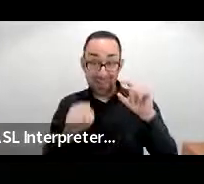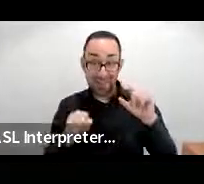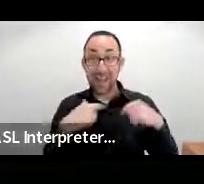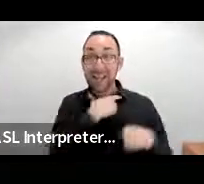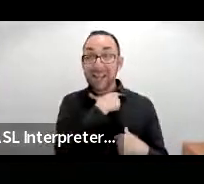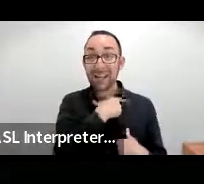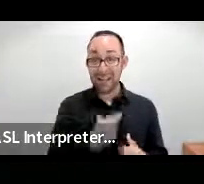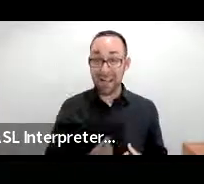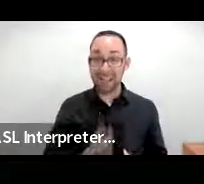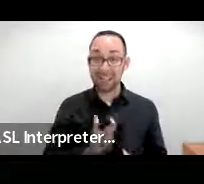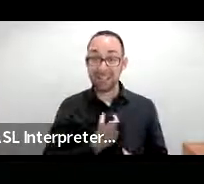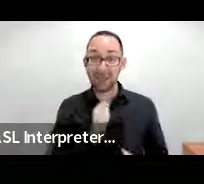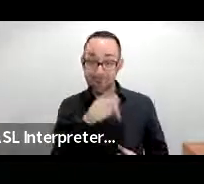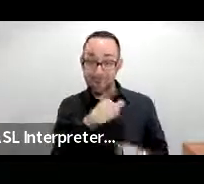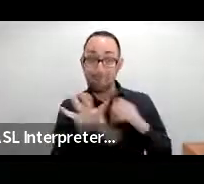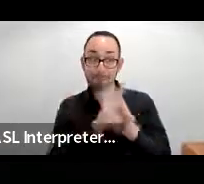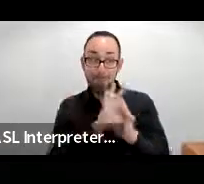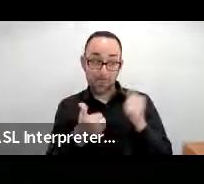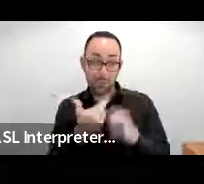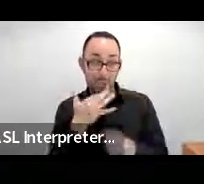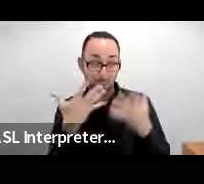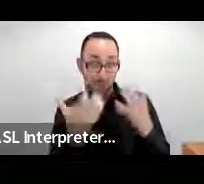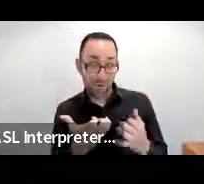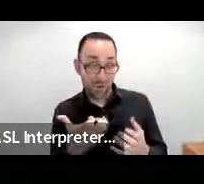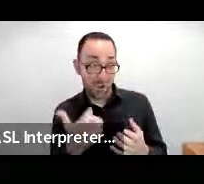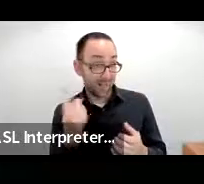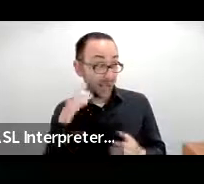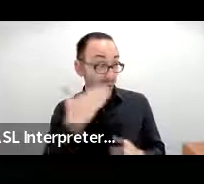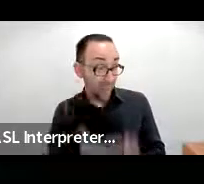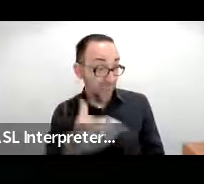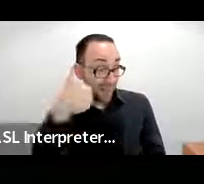you can pick the color. Thumbs up if that sounds good.